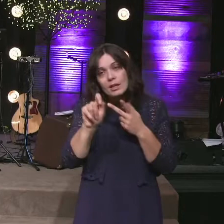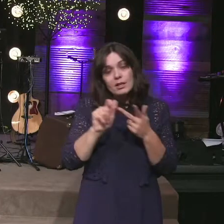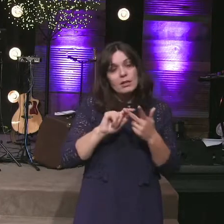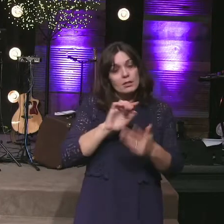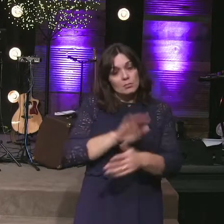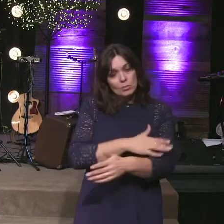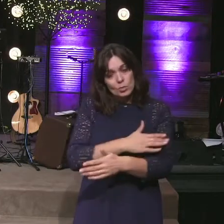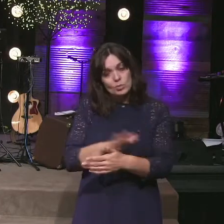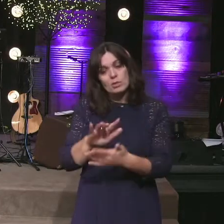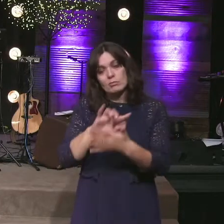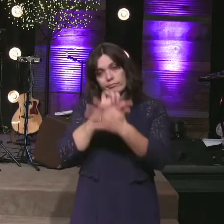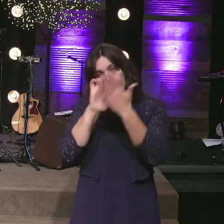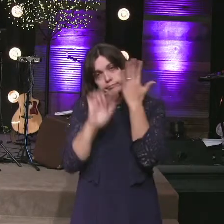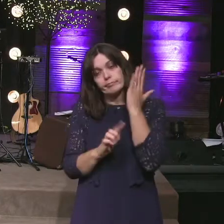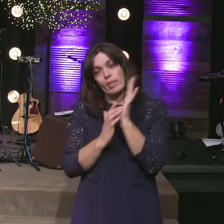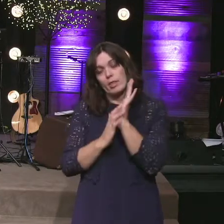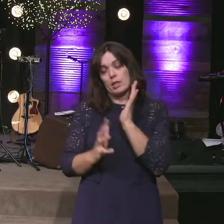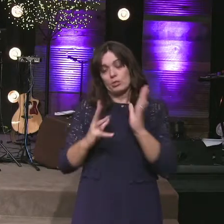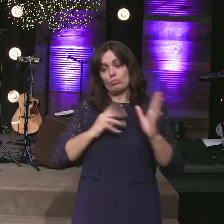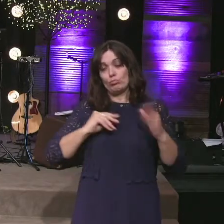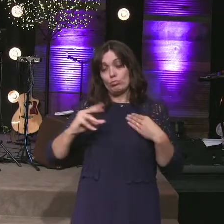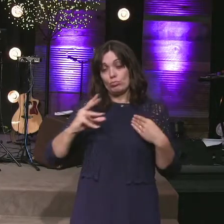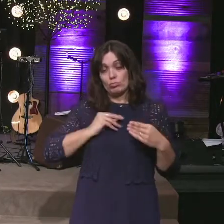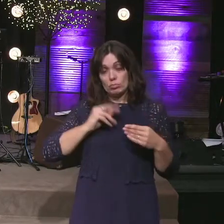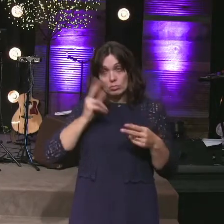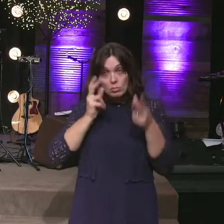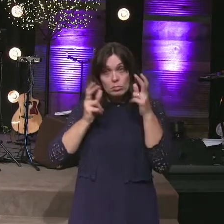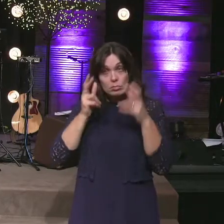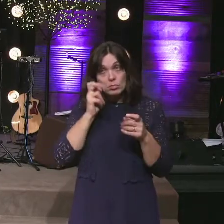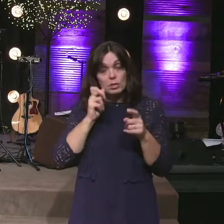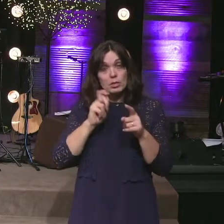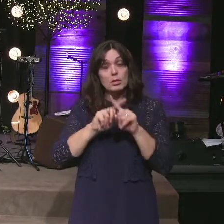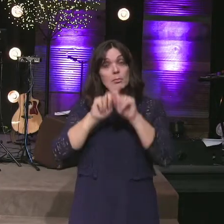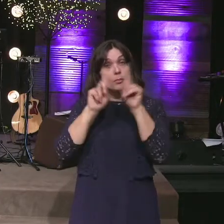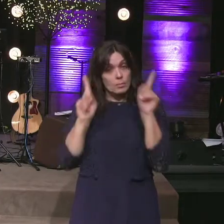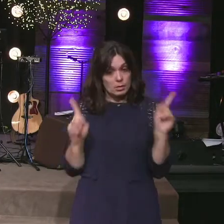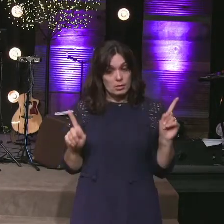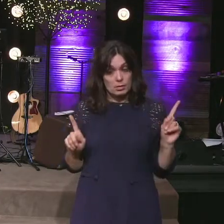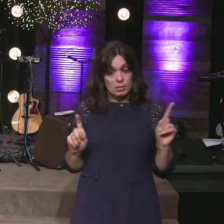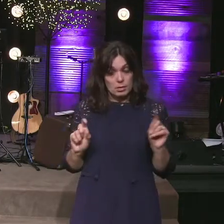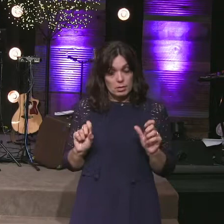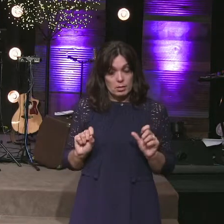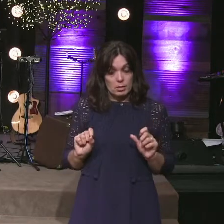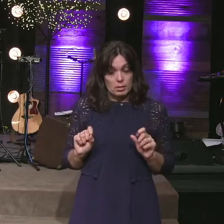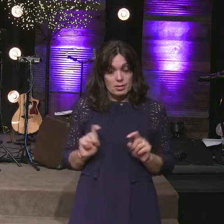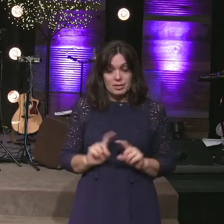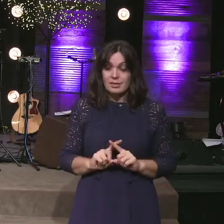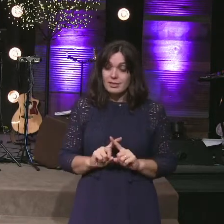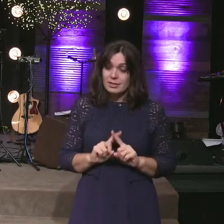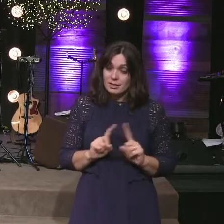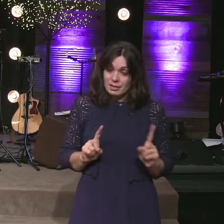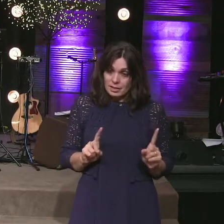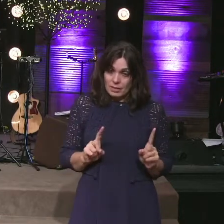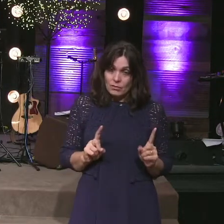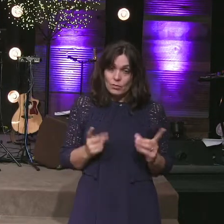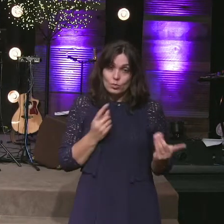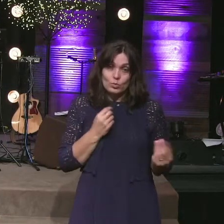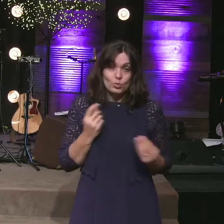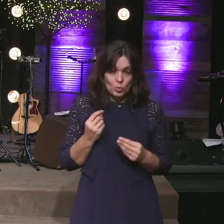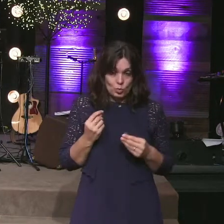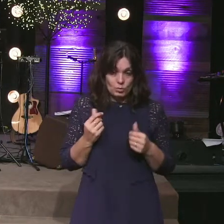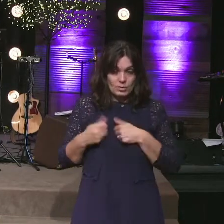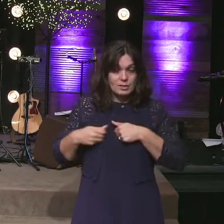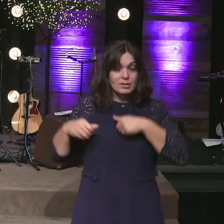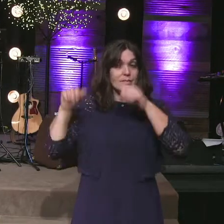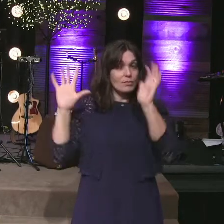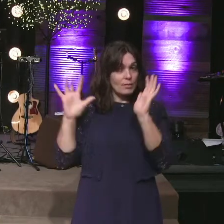things, but it is a much different journey to get it out. It's a battle to get some of those